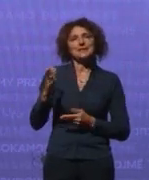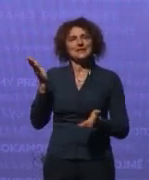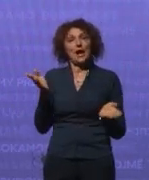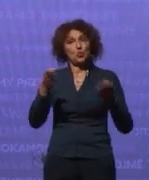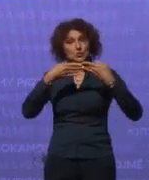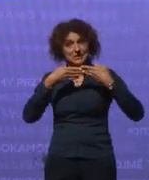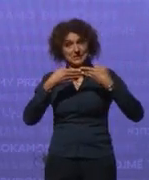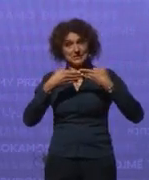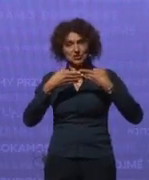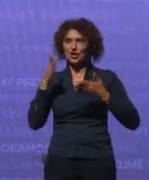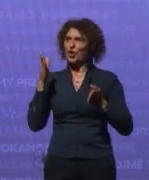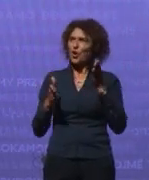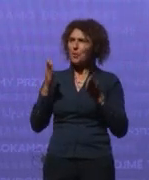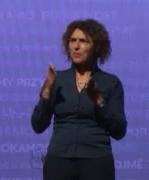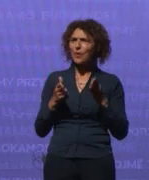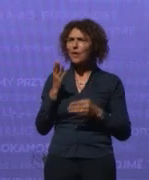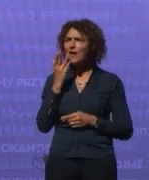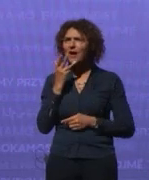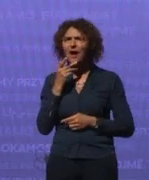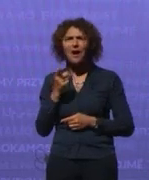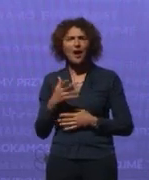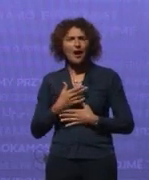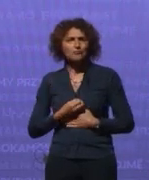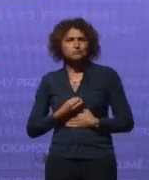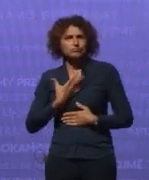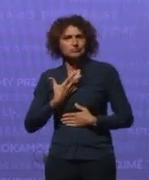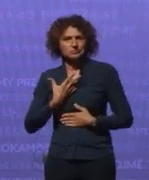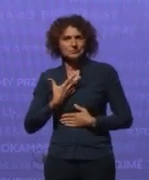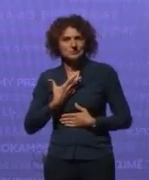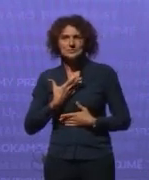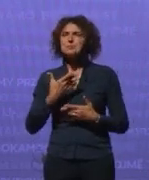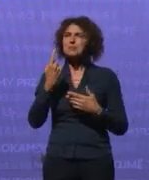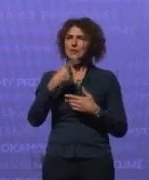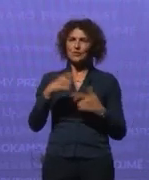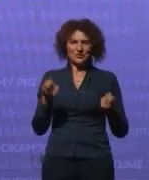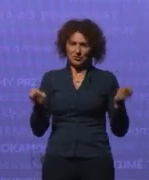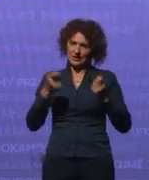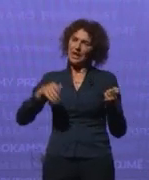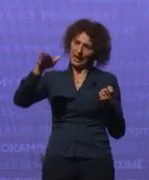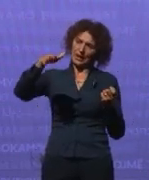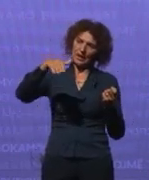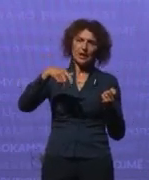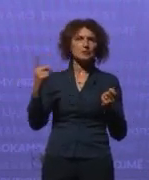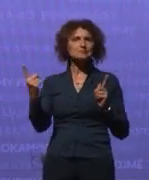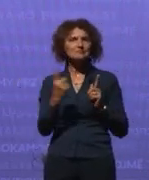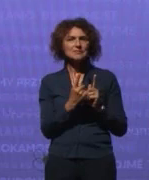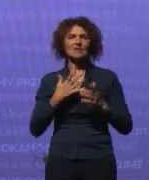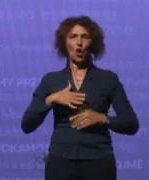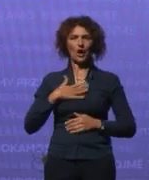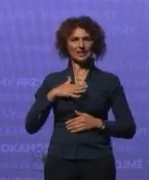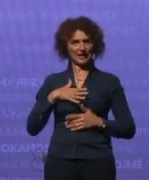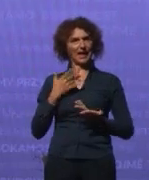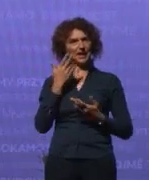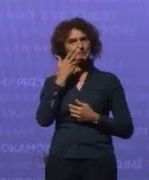that we do. So in this video, what you can see, if the video